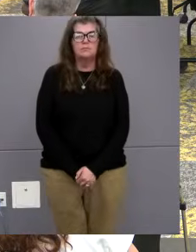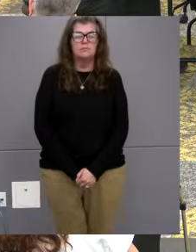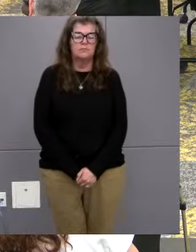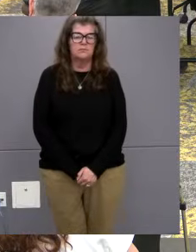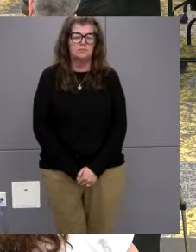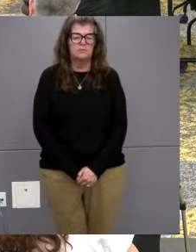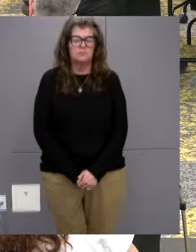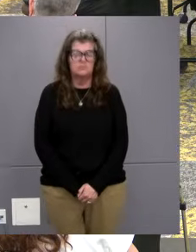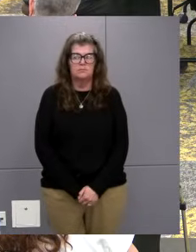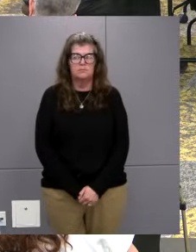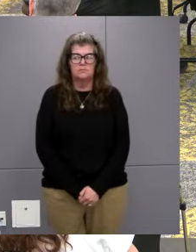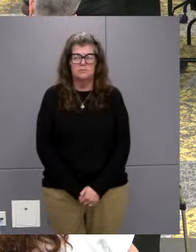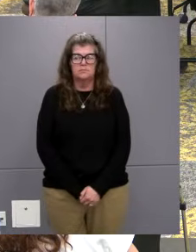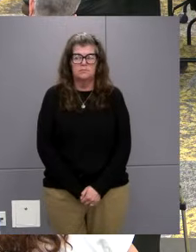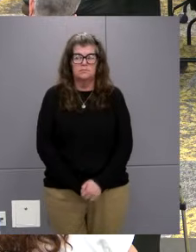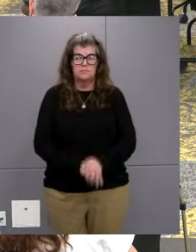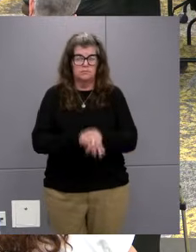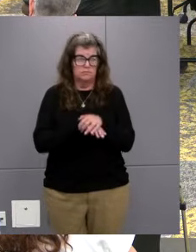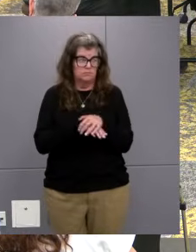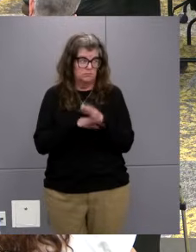okay? Any more discussion?